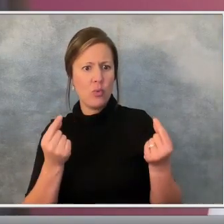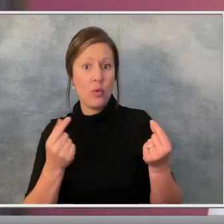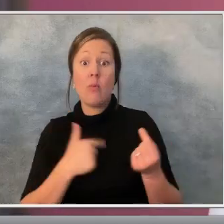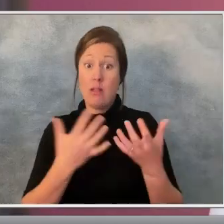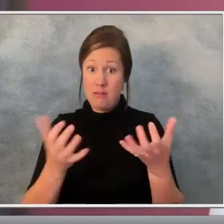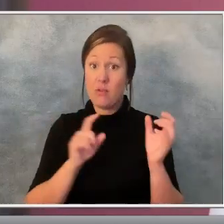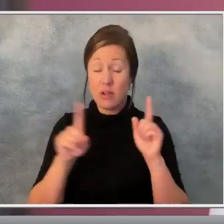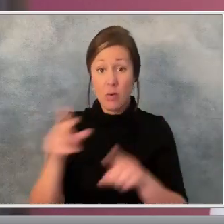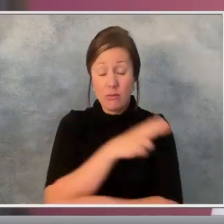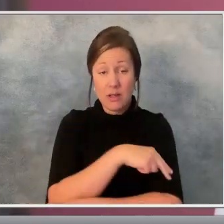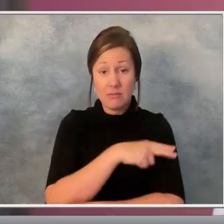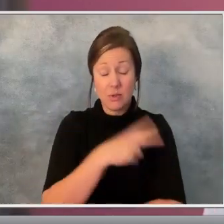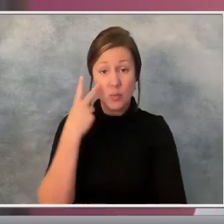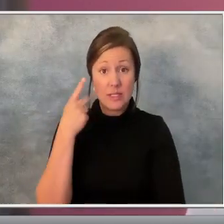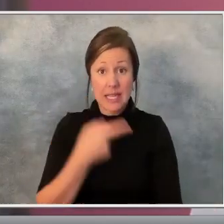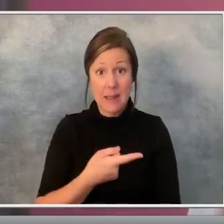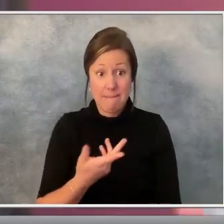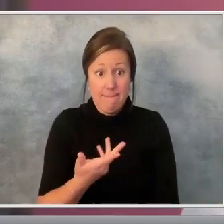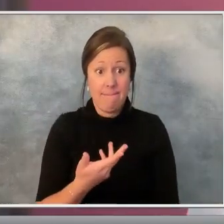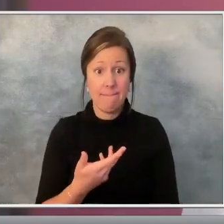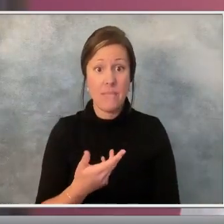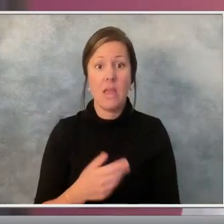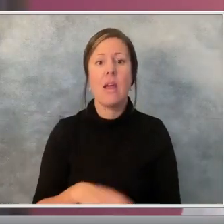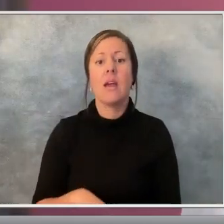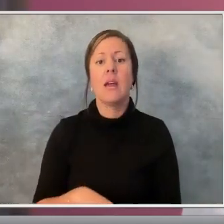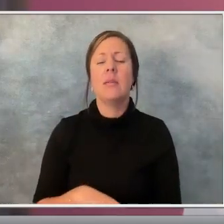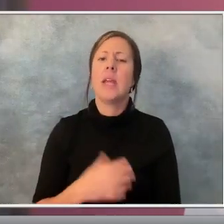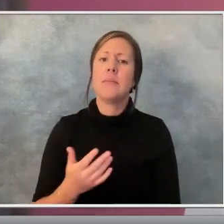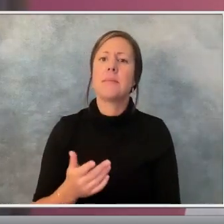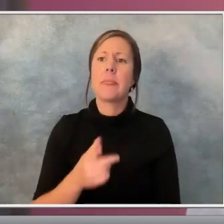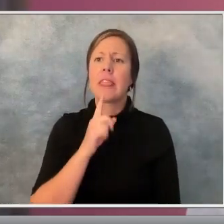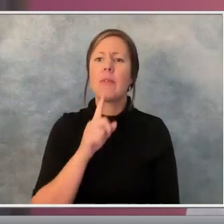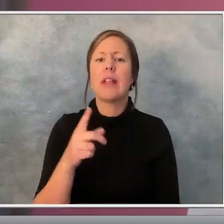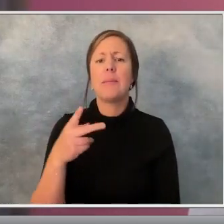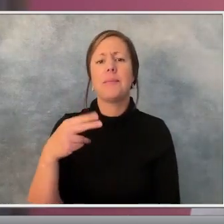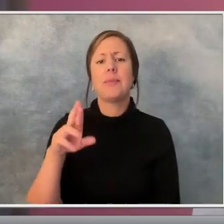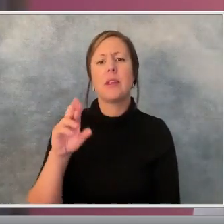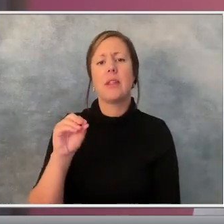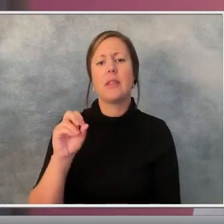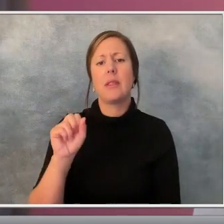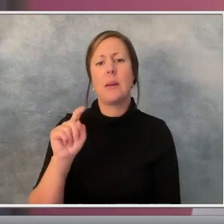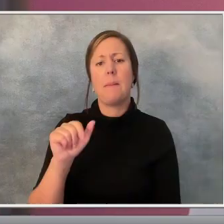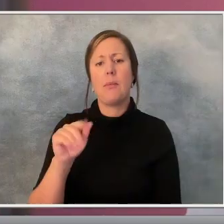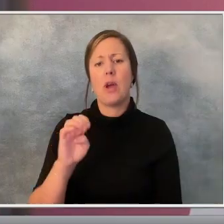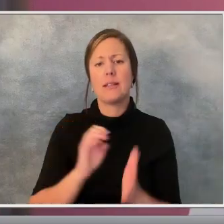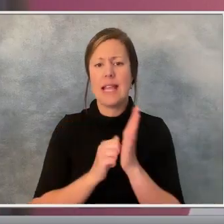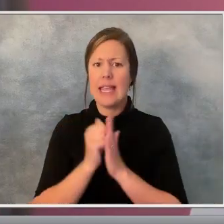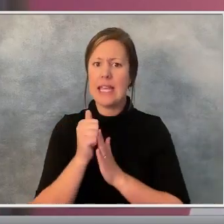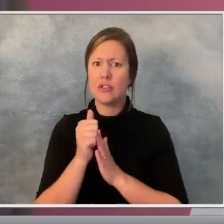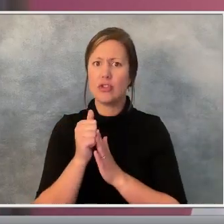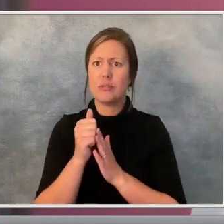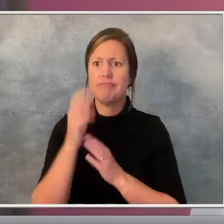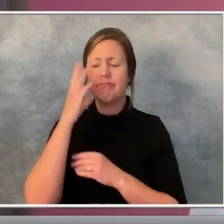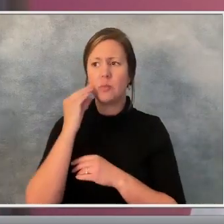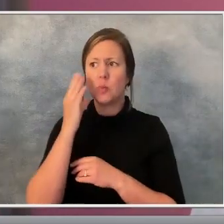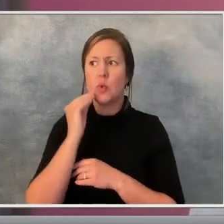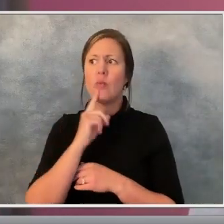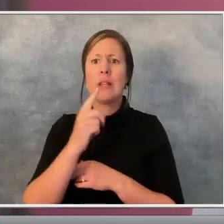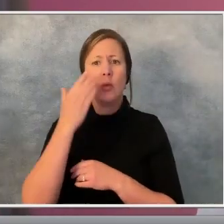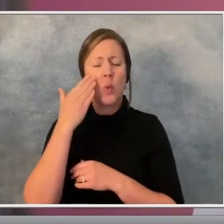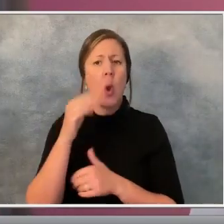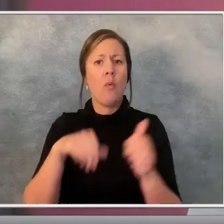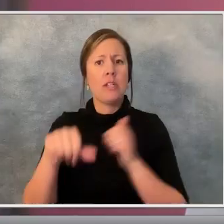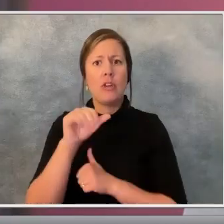was my first reaction. I mean, Eddie and I, you know, the prostate cancer journey is one where you really do get to know somebody pretty well, both in the